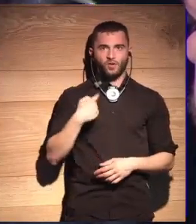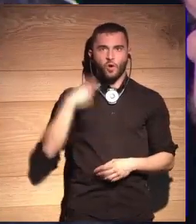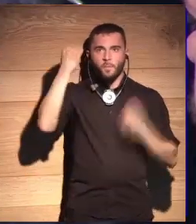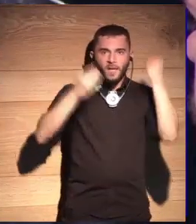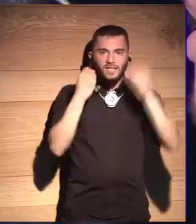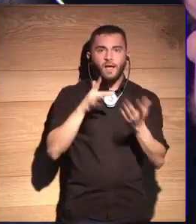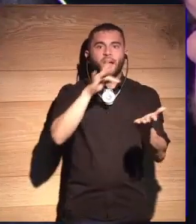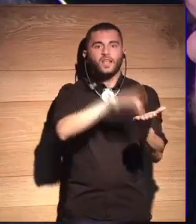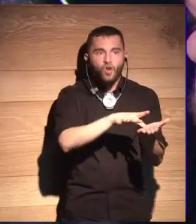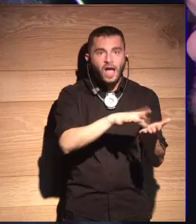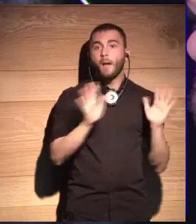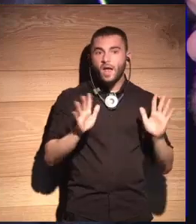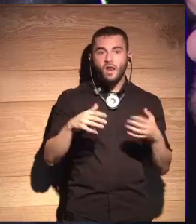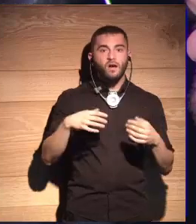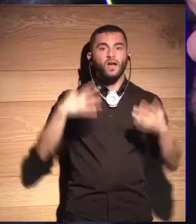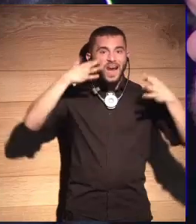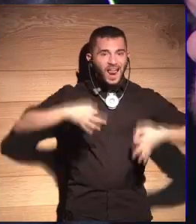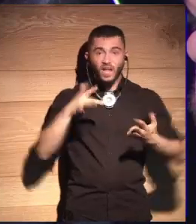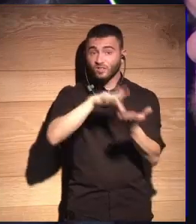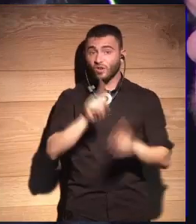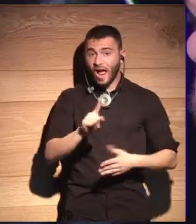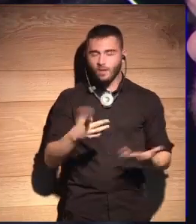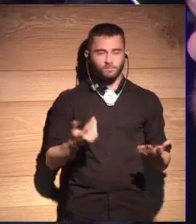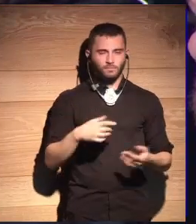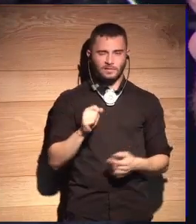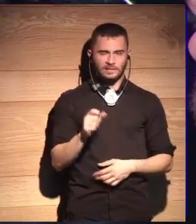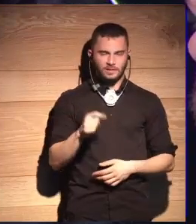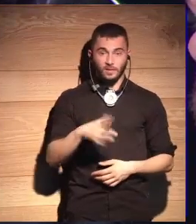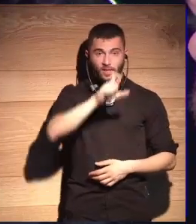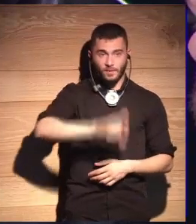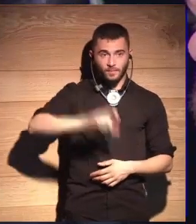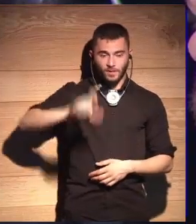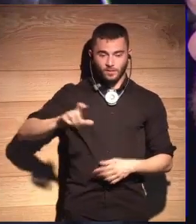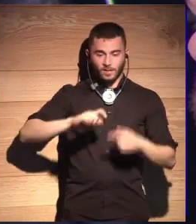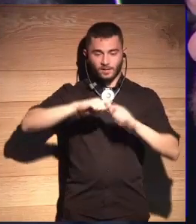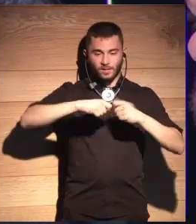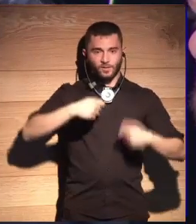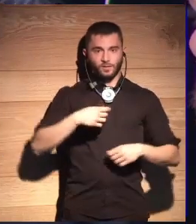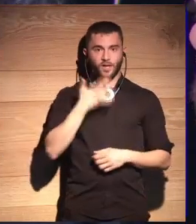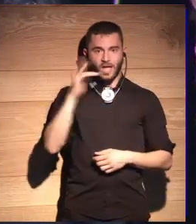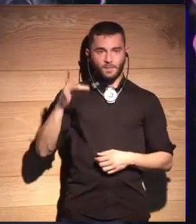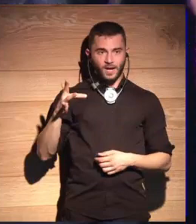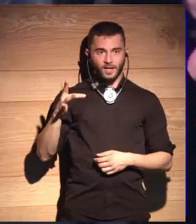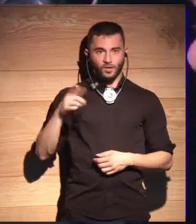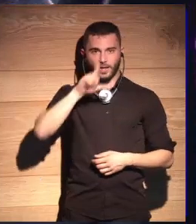ribbon, they say, okay, well, I thought this had happened, but in the end it didn't happen. Well,